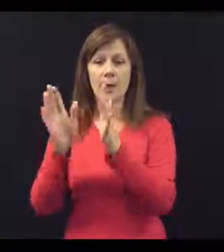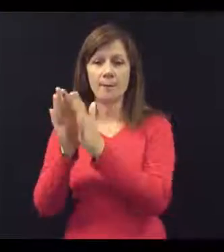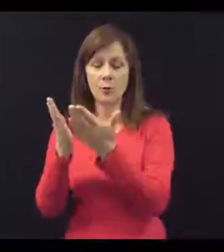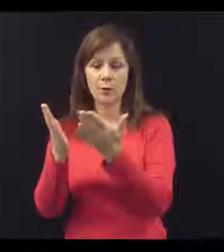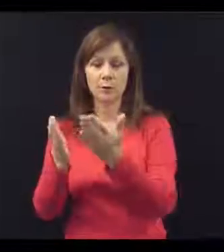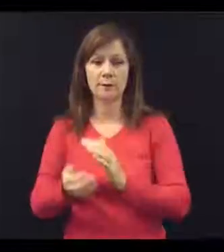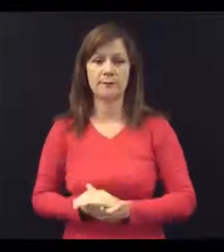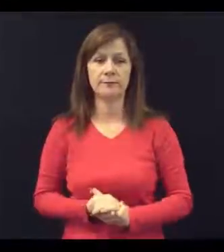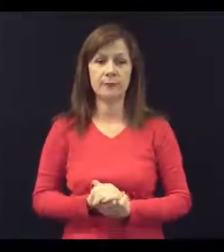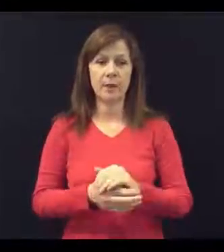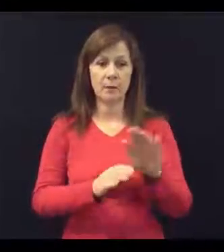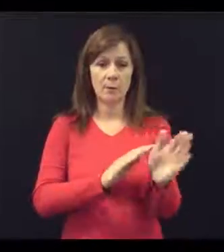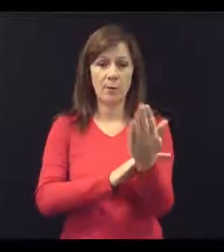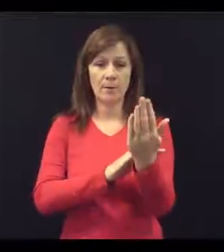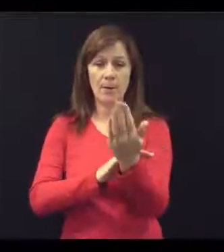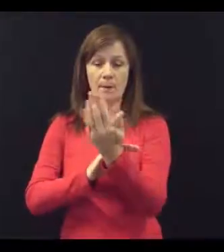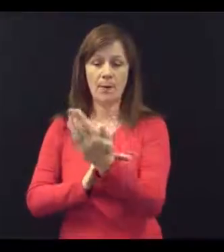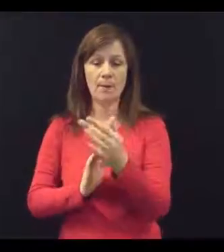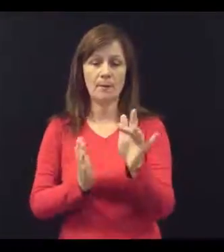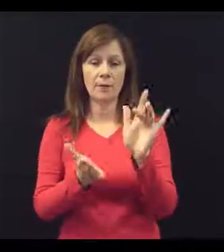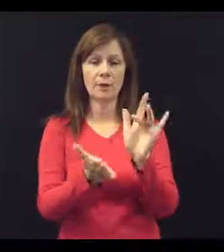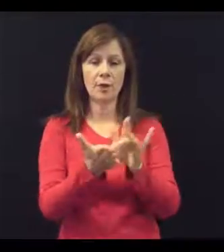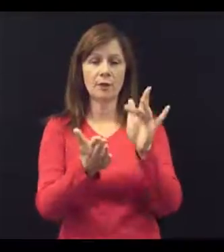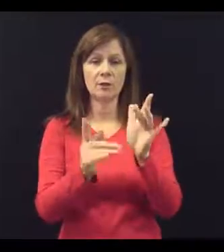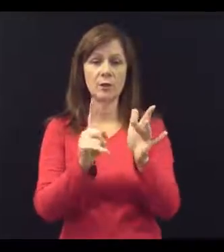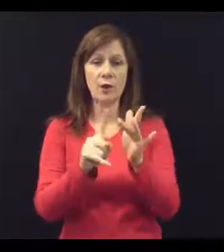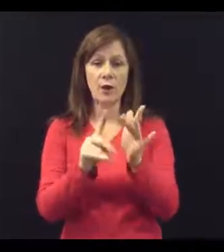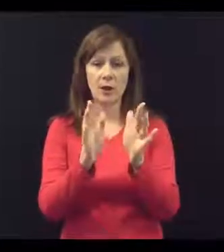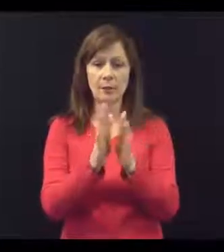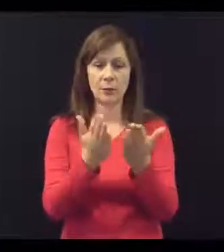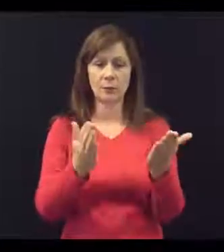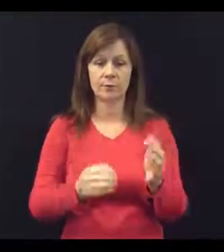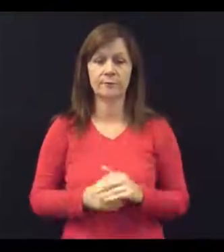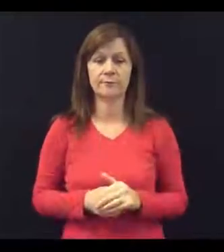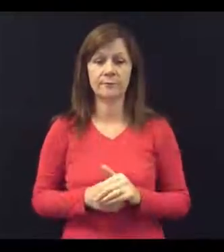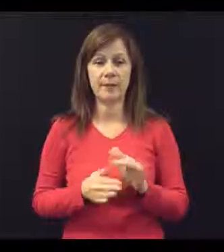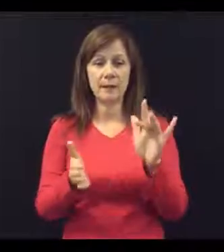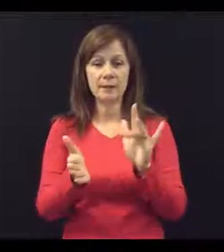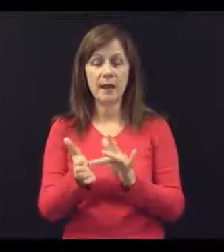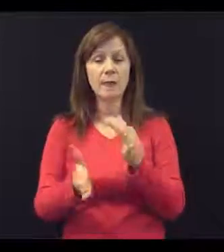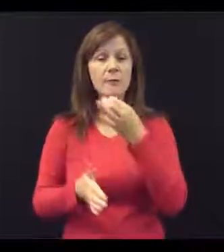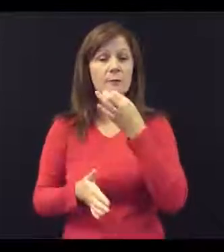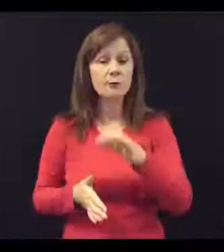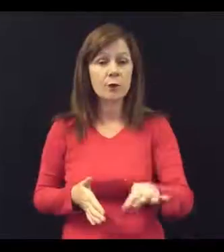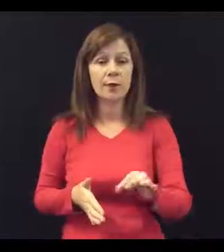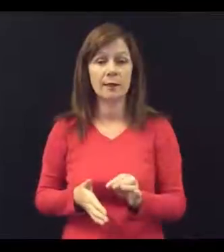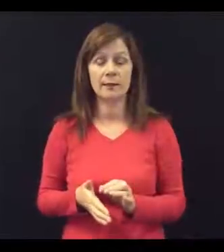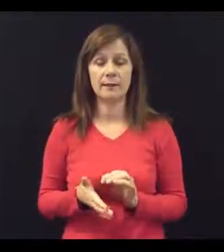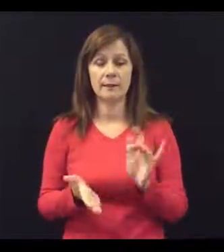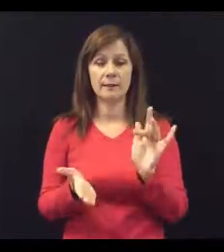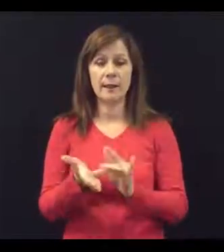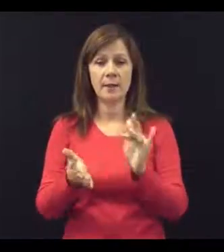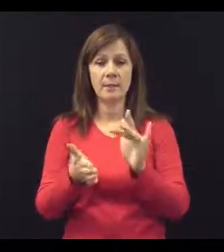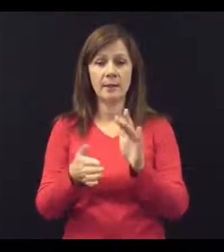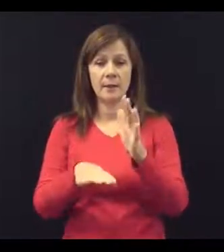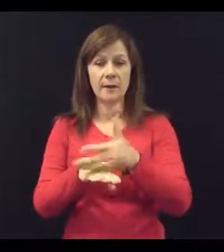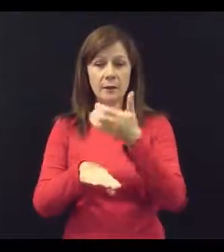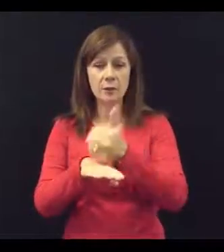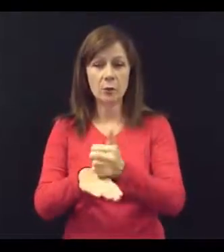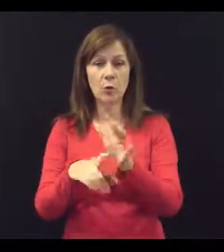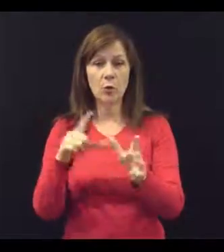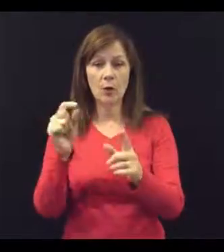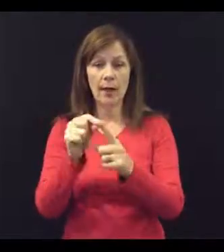button. From the list of iPad apps returned, tap on iBooks, then tap on Free, then Install